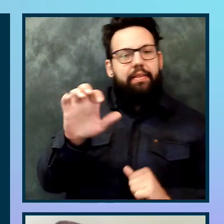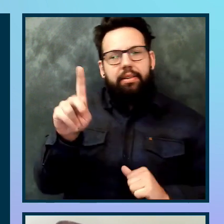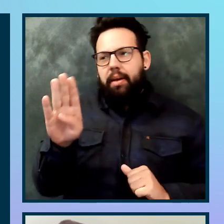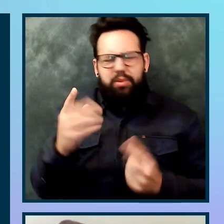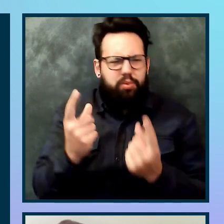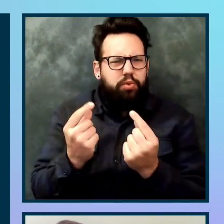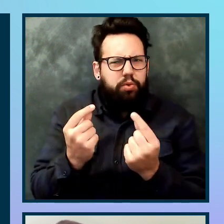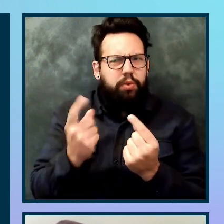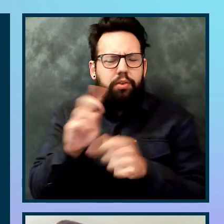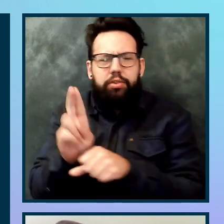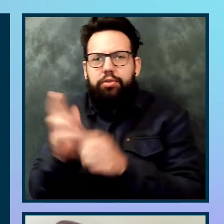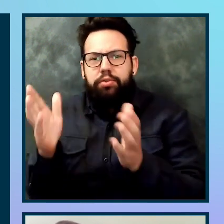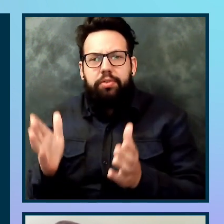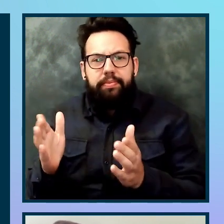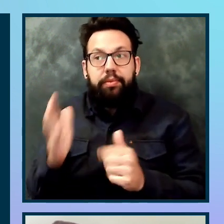just